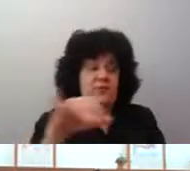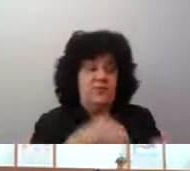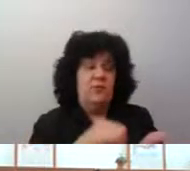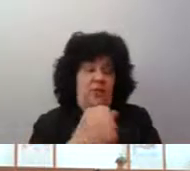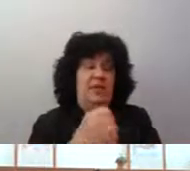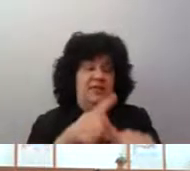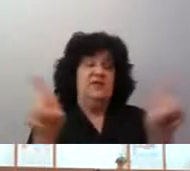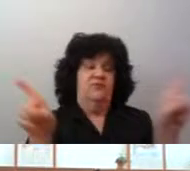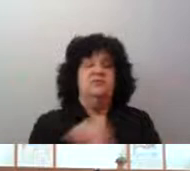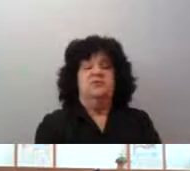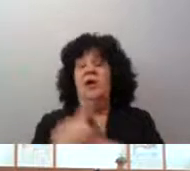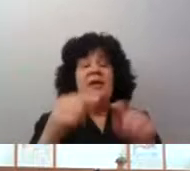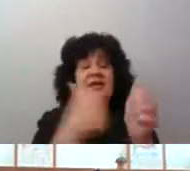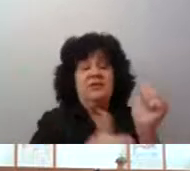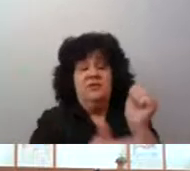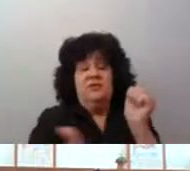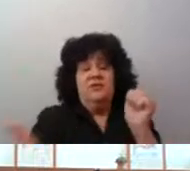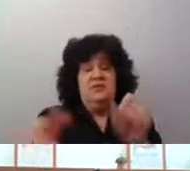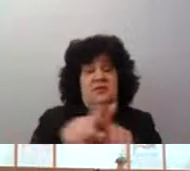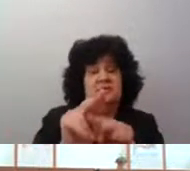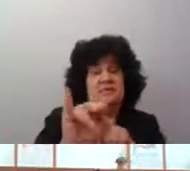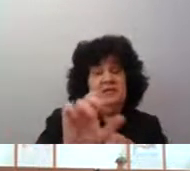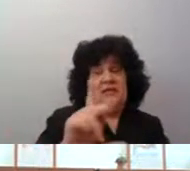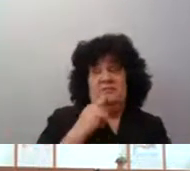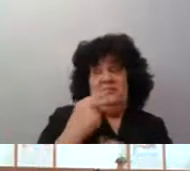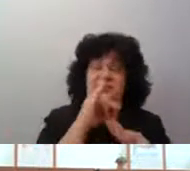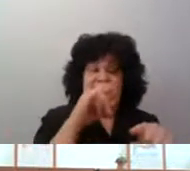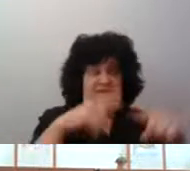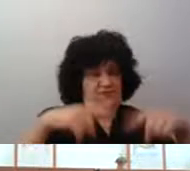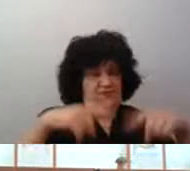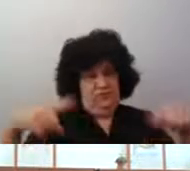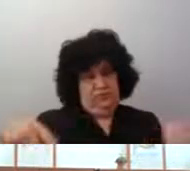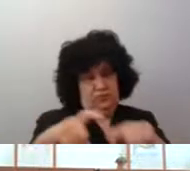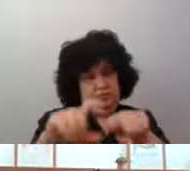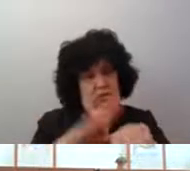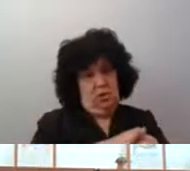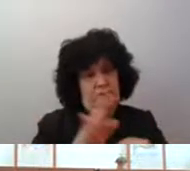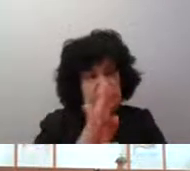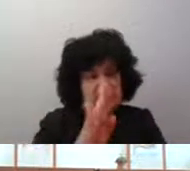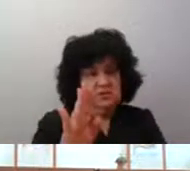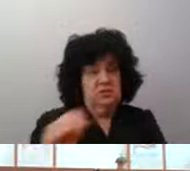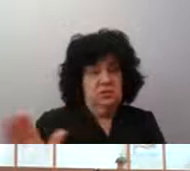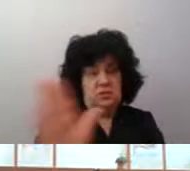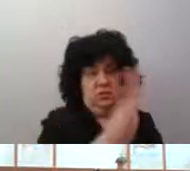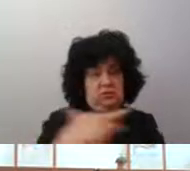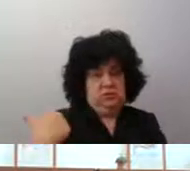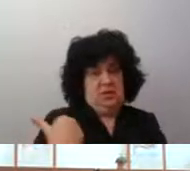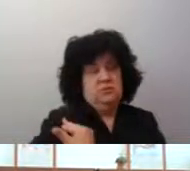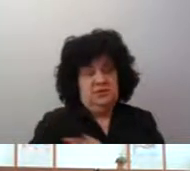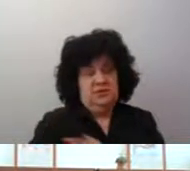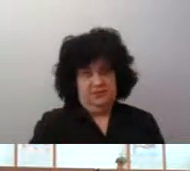again, each of the things, as Nick mentioned, is different depending upon what the industries and the responsibilities are.